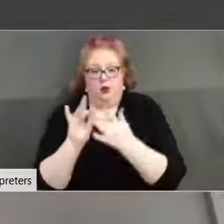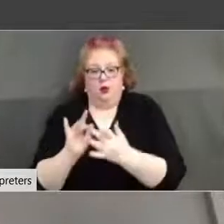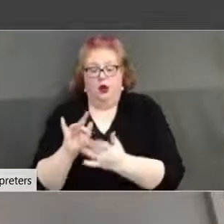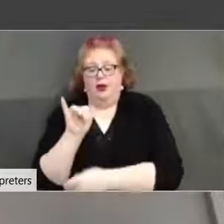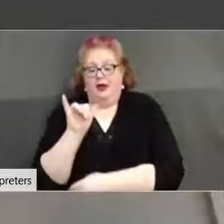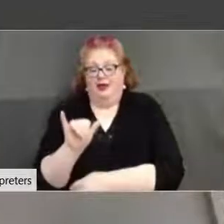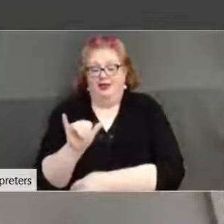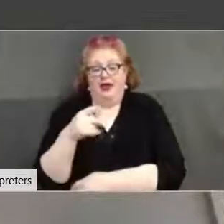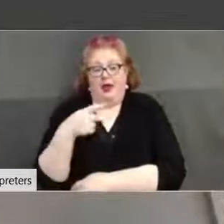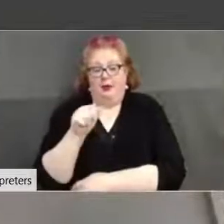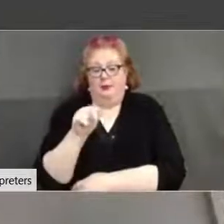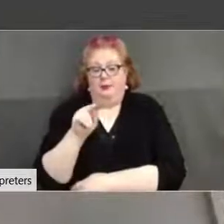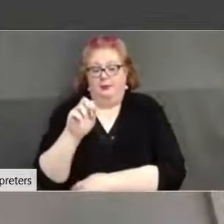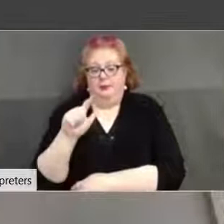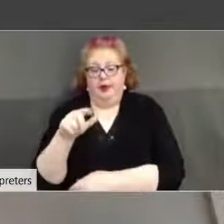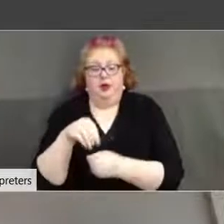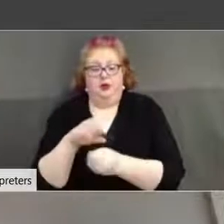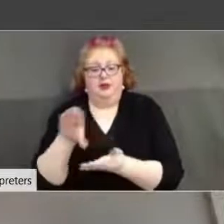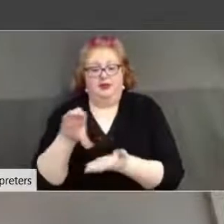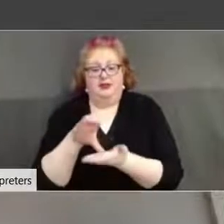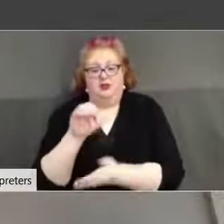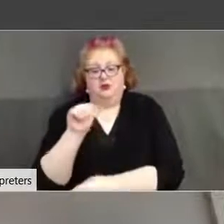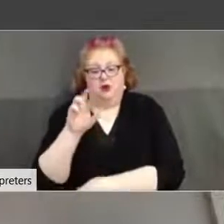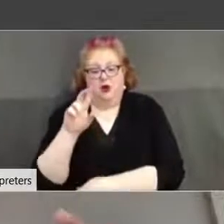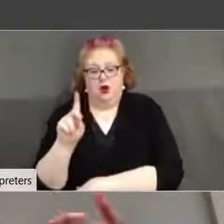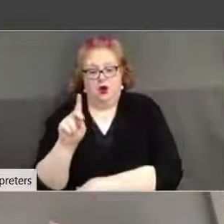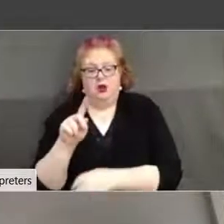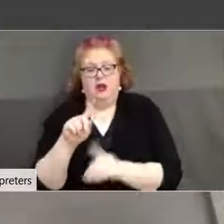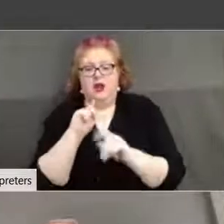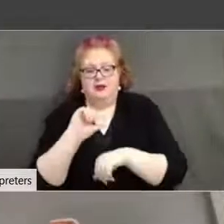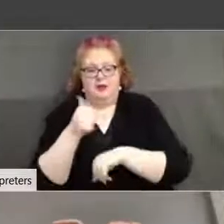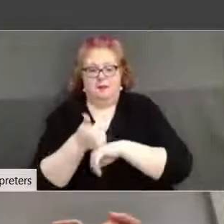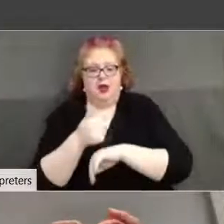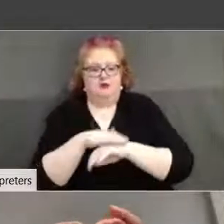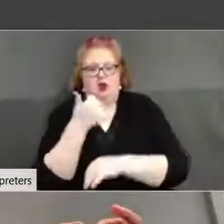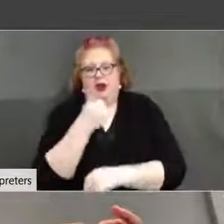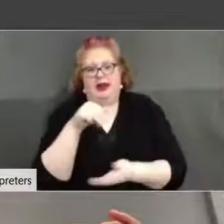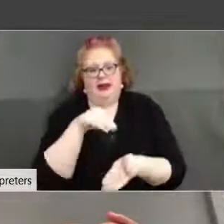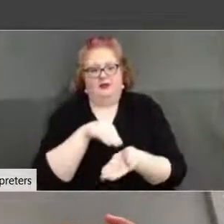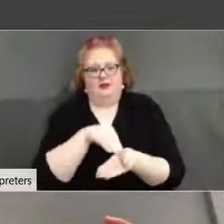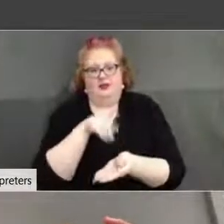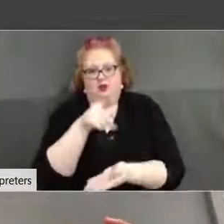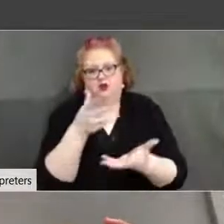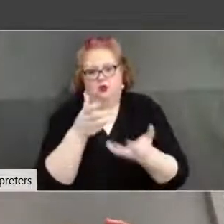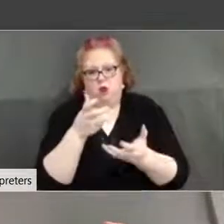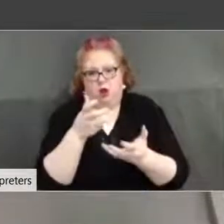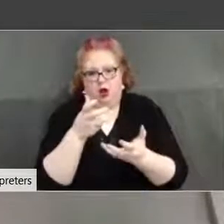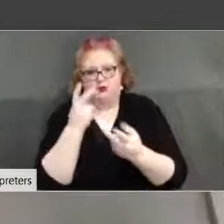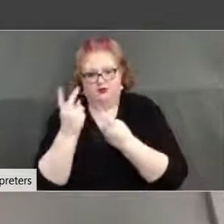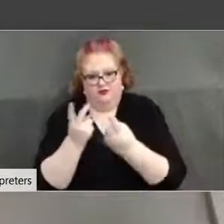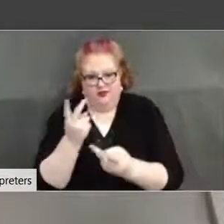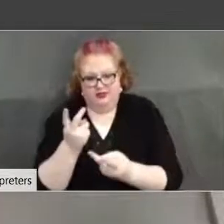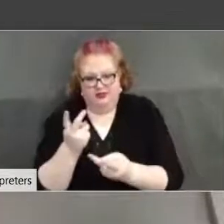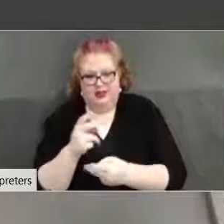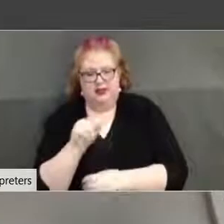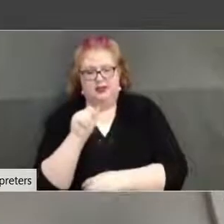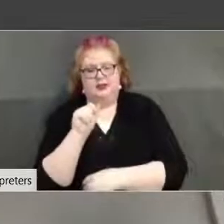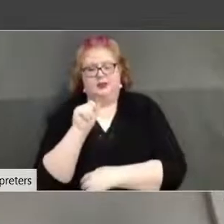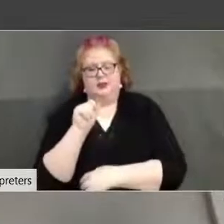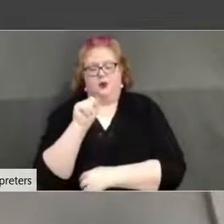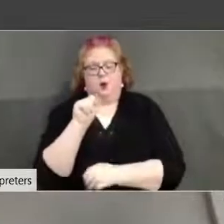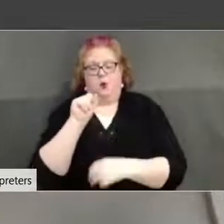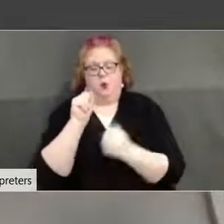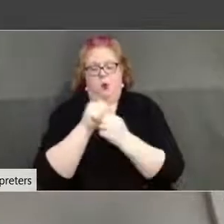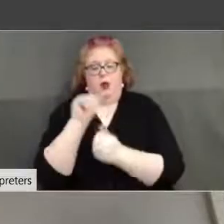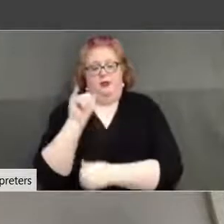Central Arkansas is basically any physician that you'd want to see. So when you take a clinically integrated network, you say